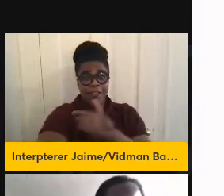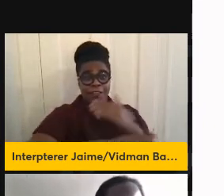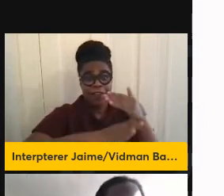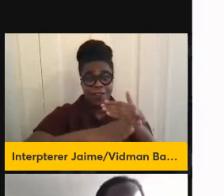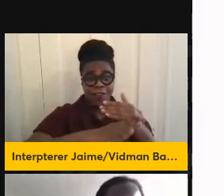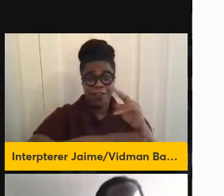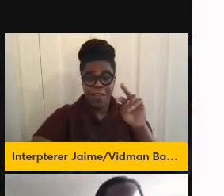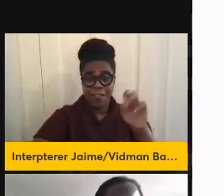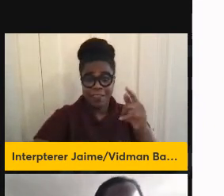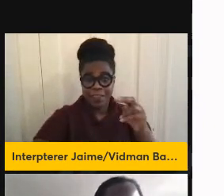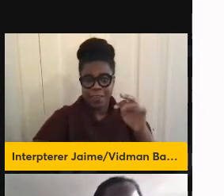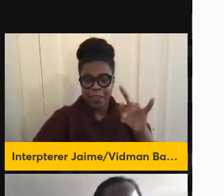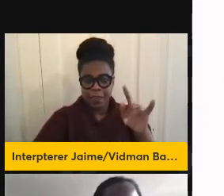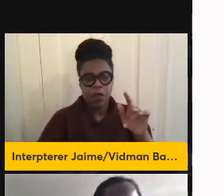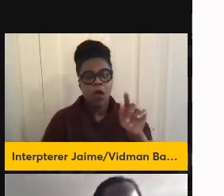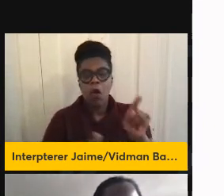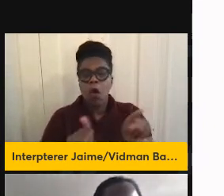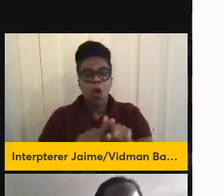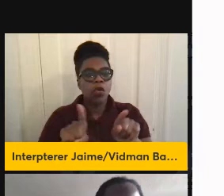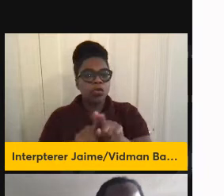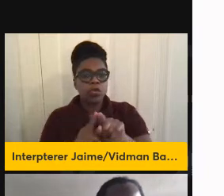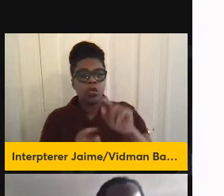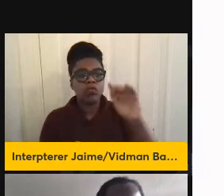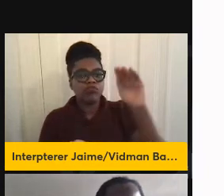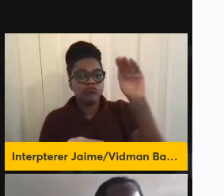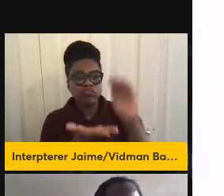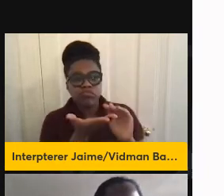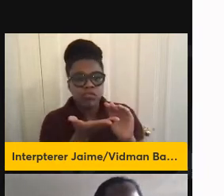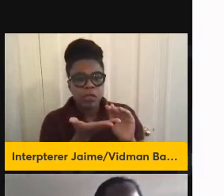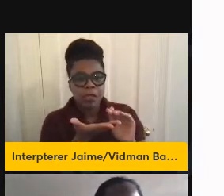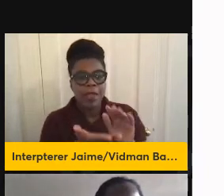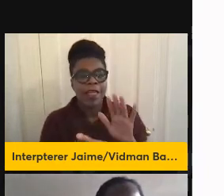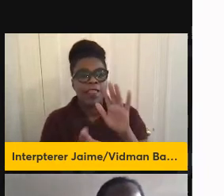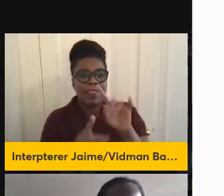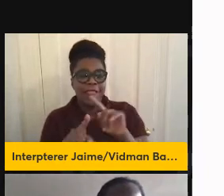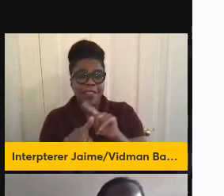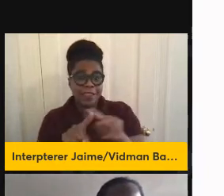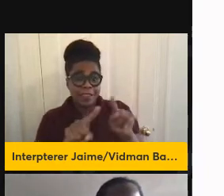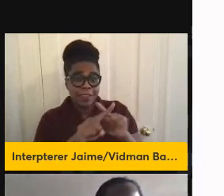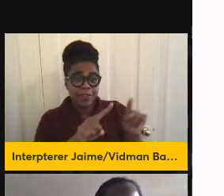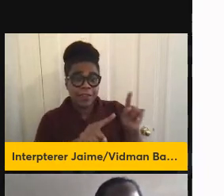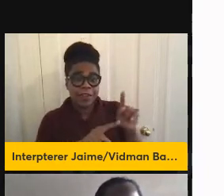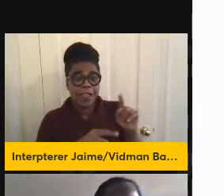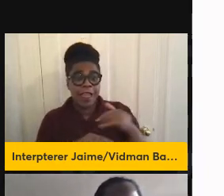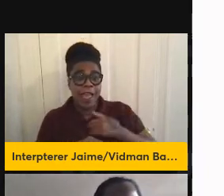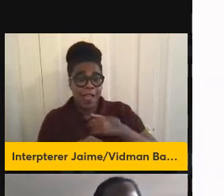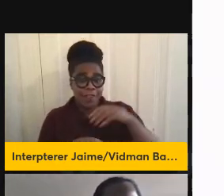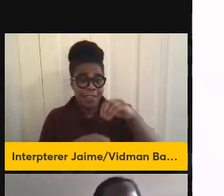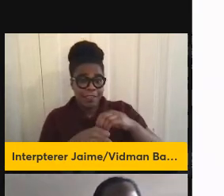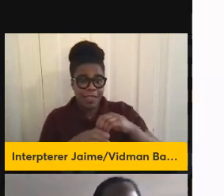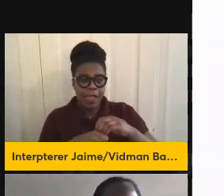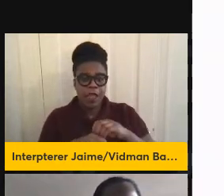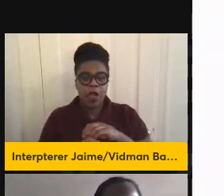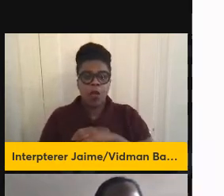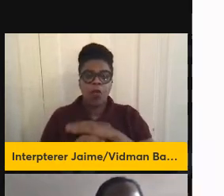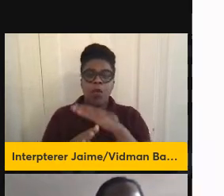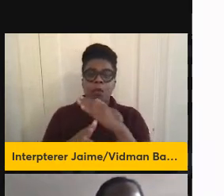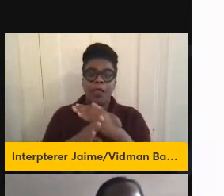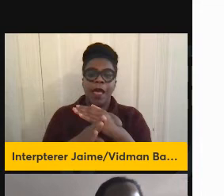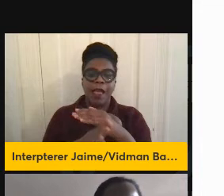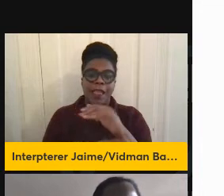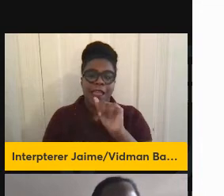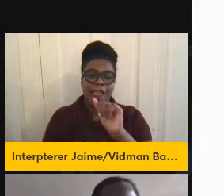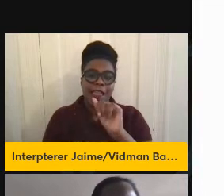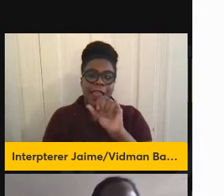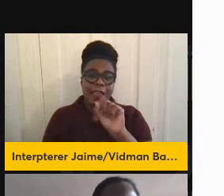depleted. So these pathogens have different mechanisms that will either prohibit the ASCs from interacting